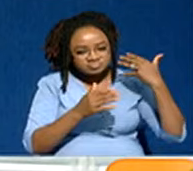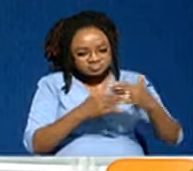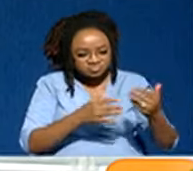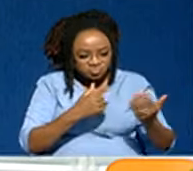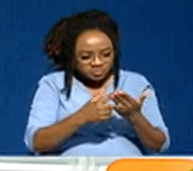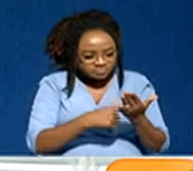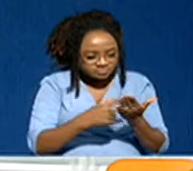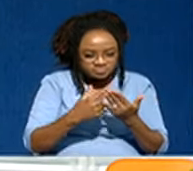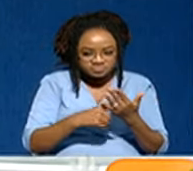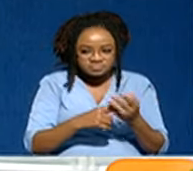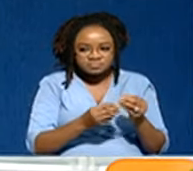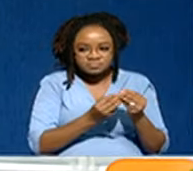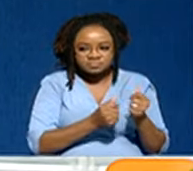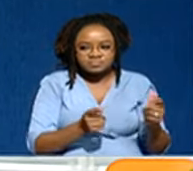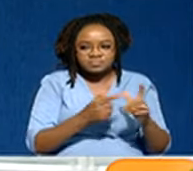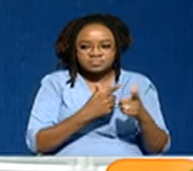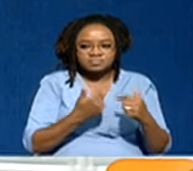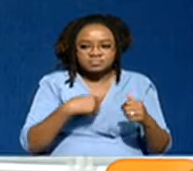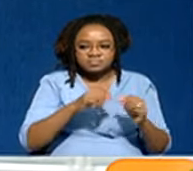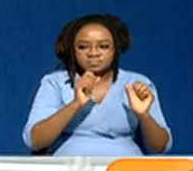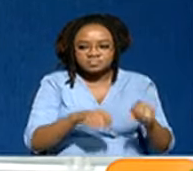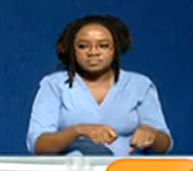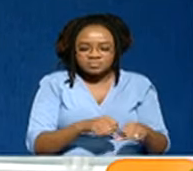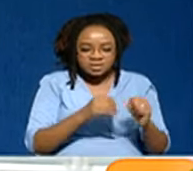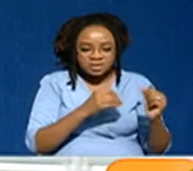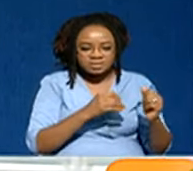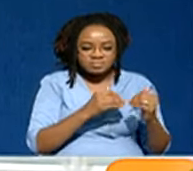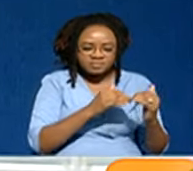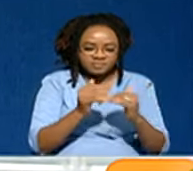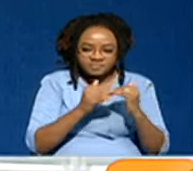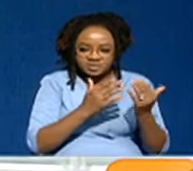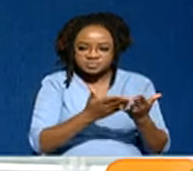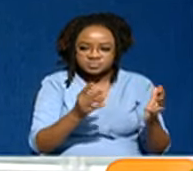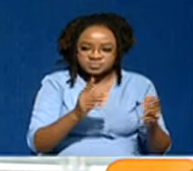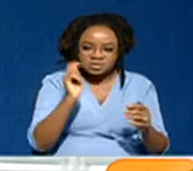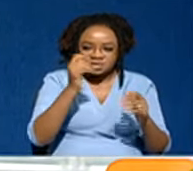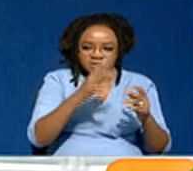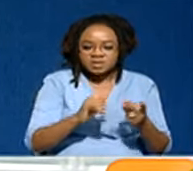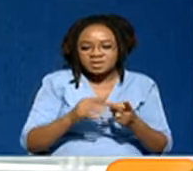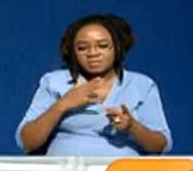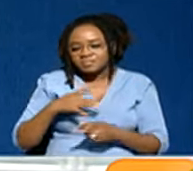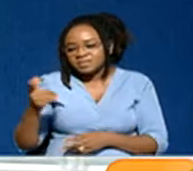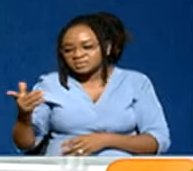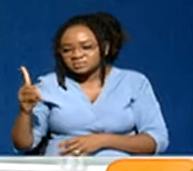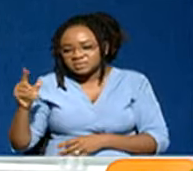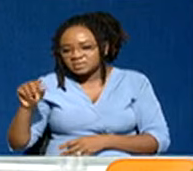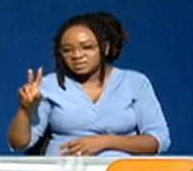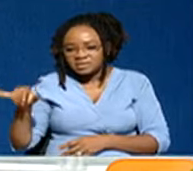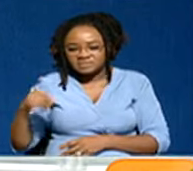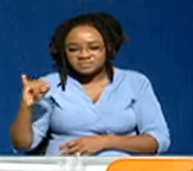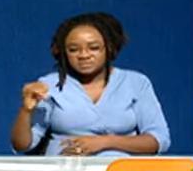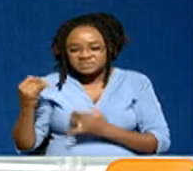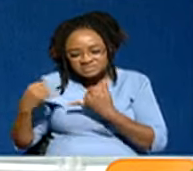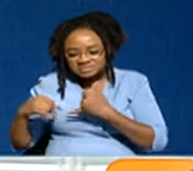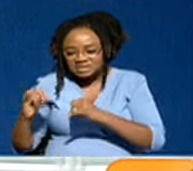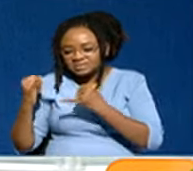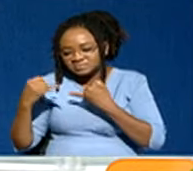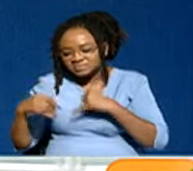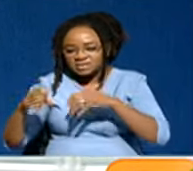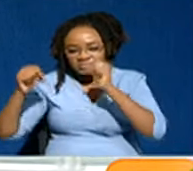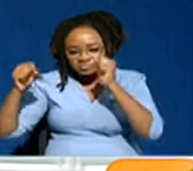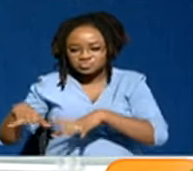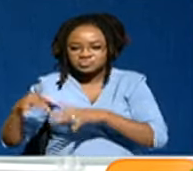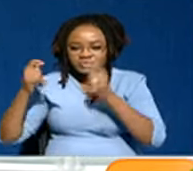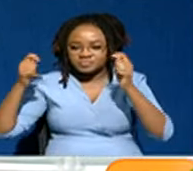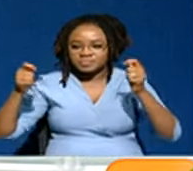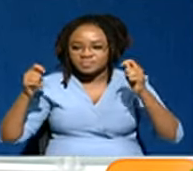it, so that we can be able to deliver to our Kenyans. Okay. And Dr. Davji, do whatever you can. Please, all of you. There is this